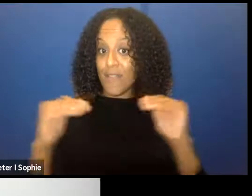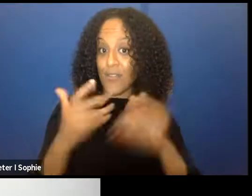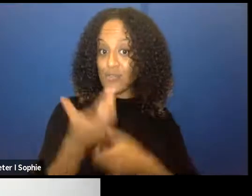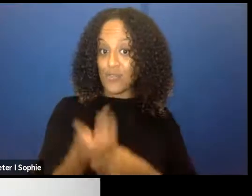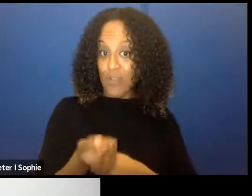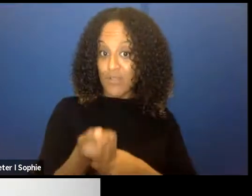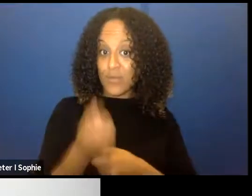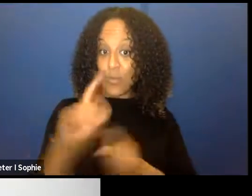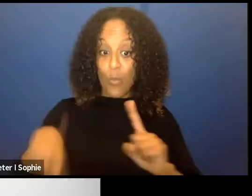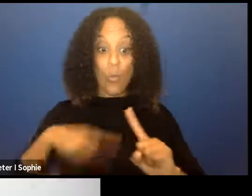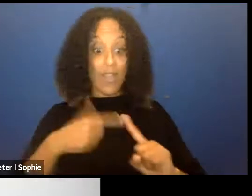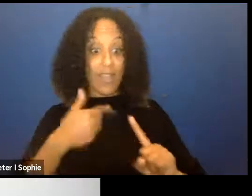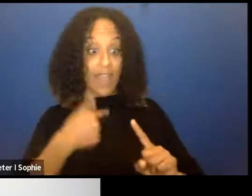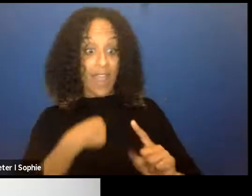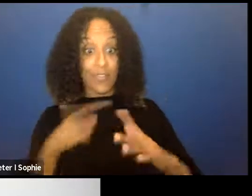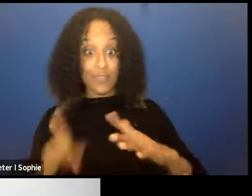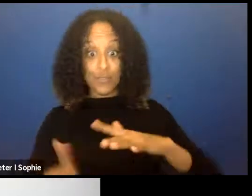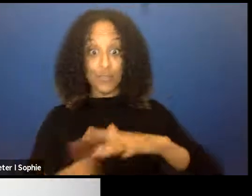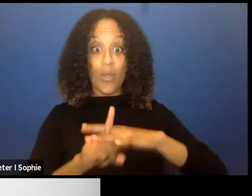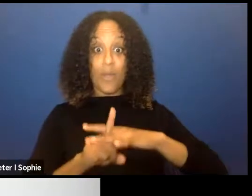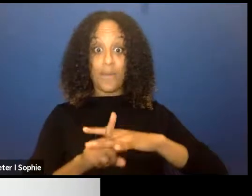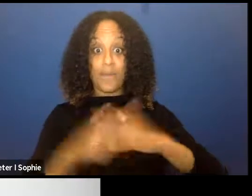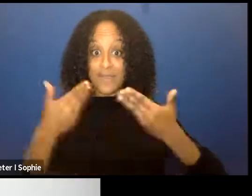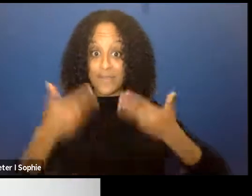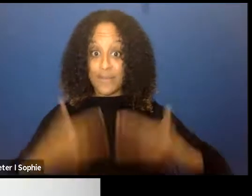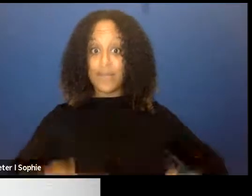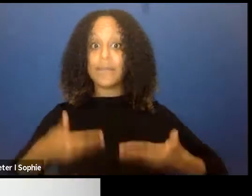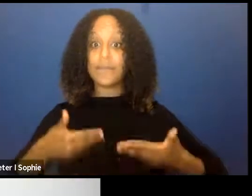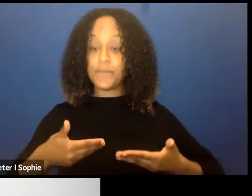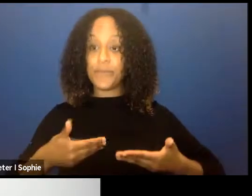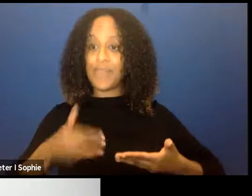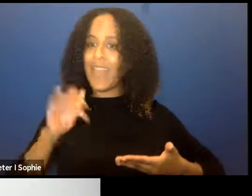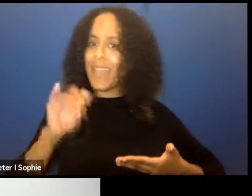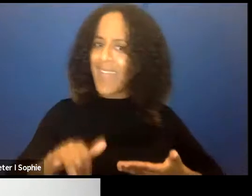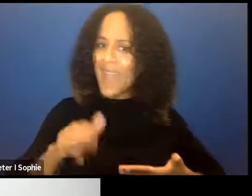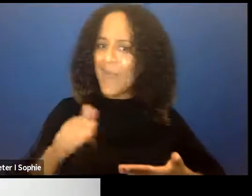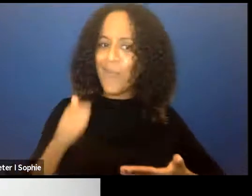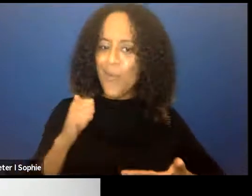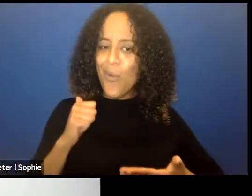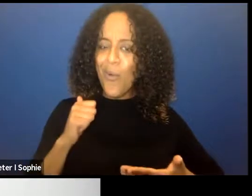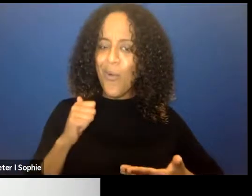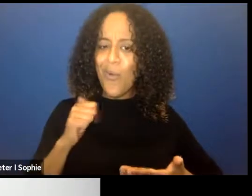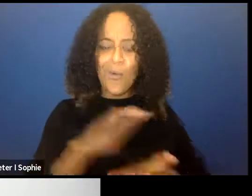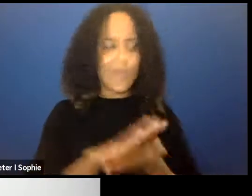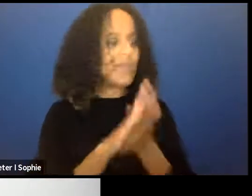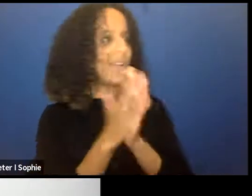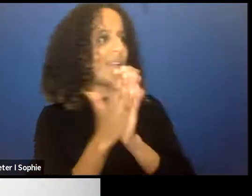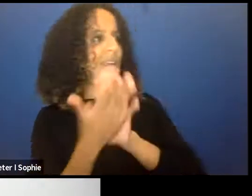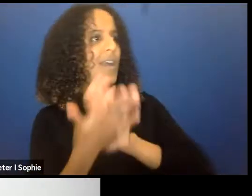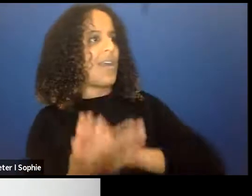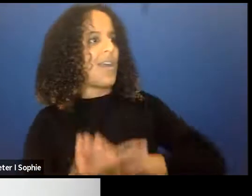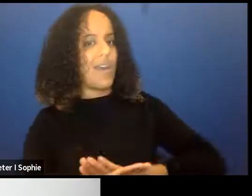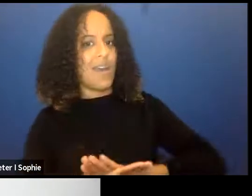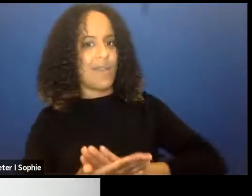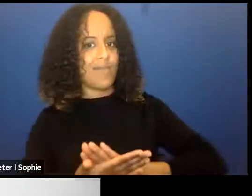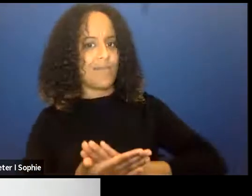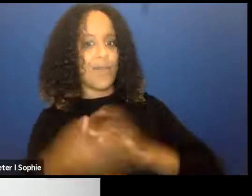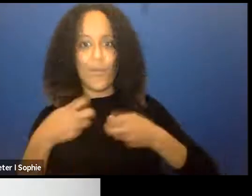that when I show up as me, that won't then turn around and be a